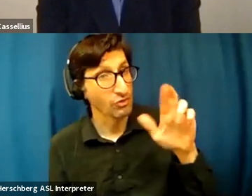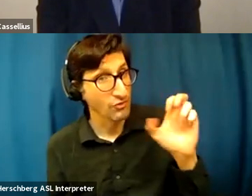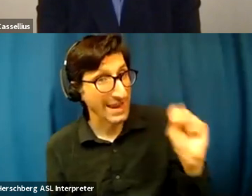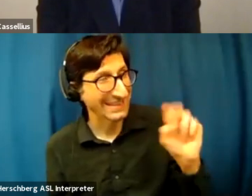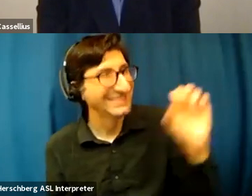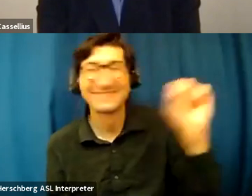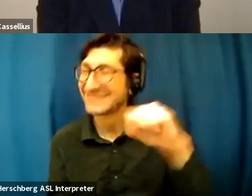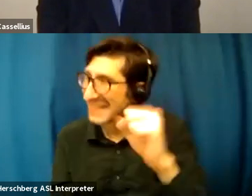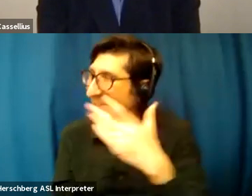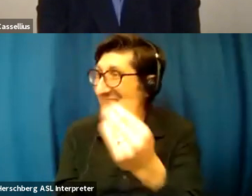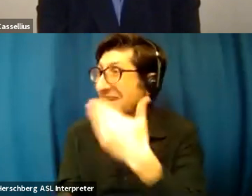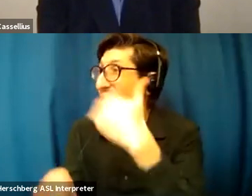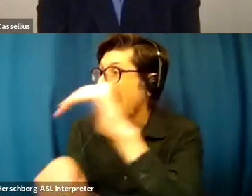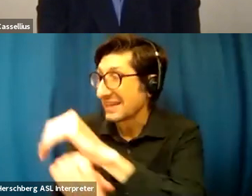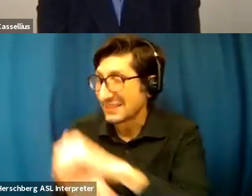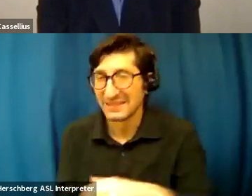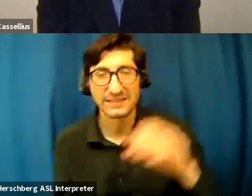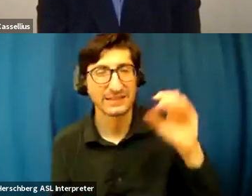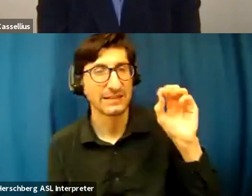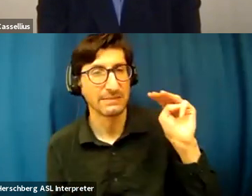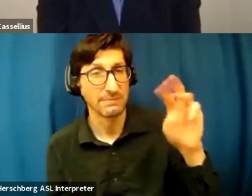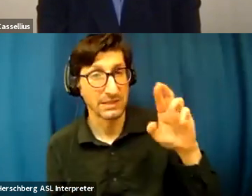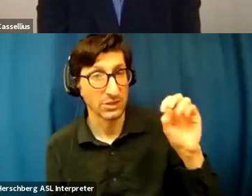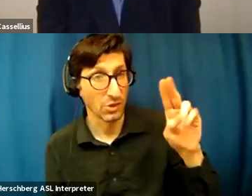good night. Mr. O'Neill?